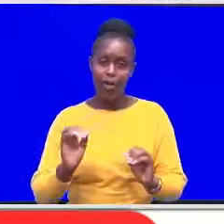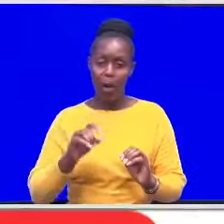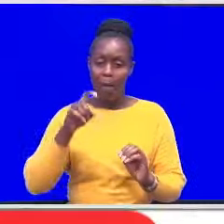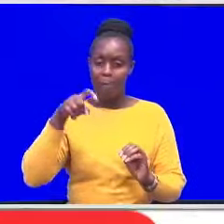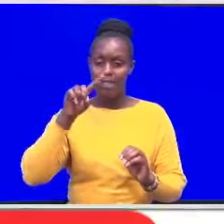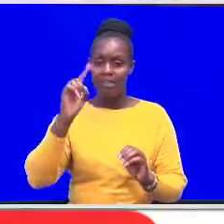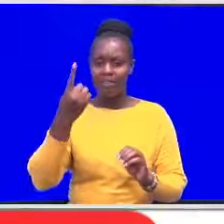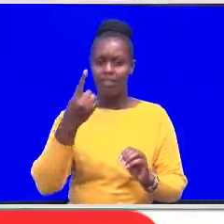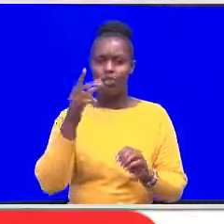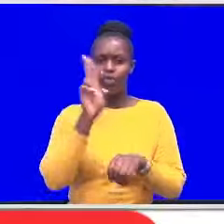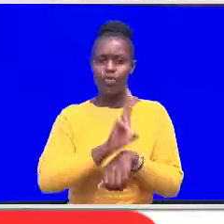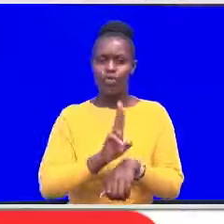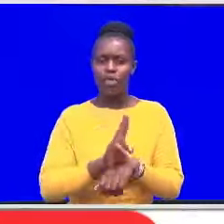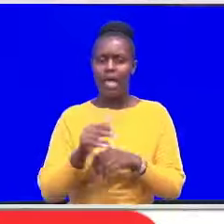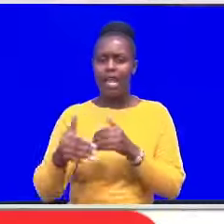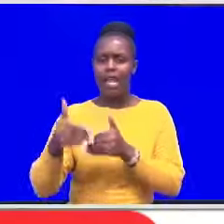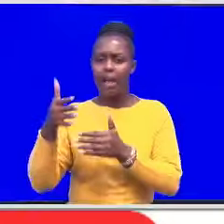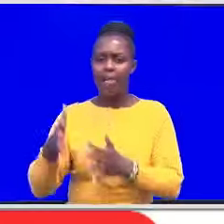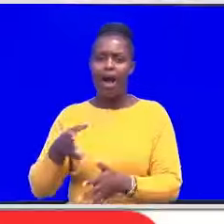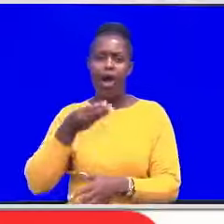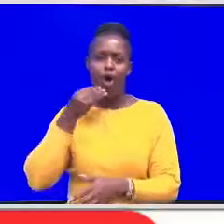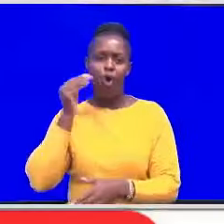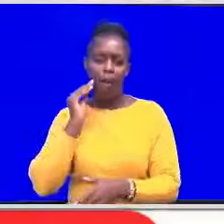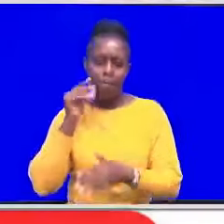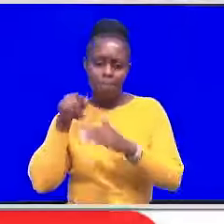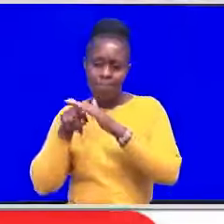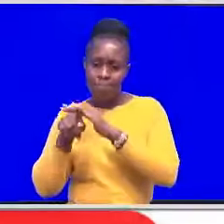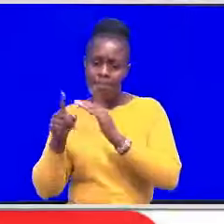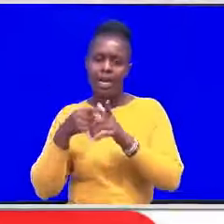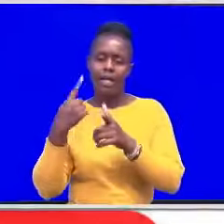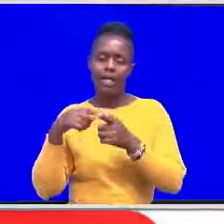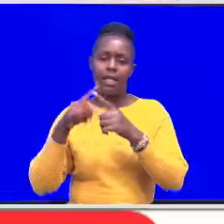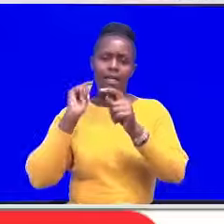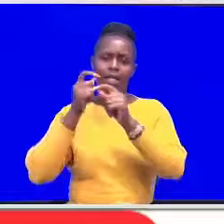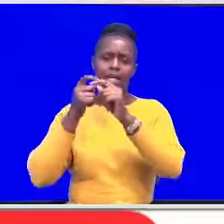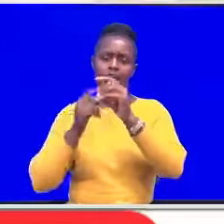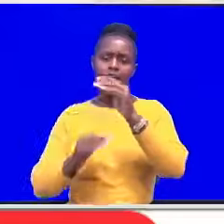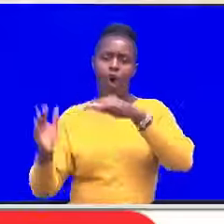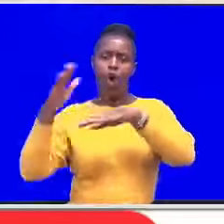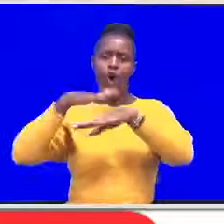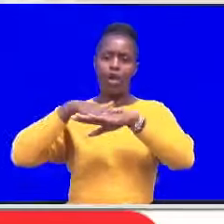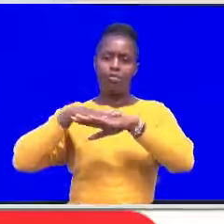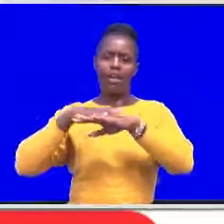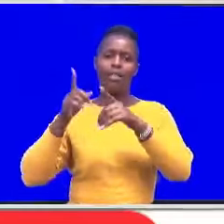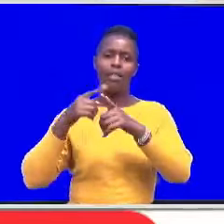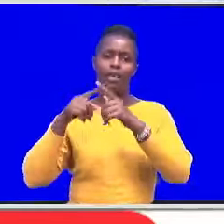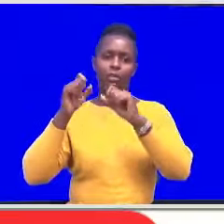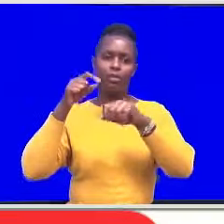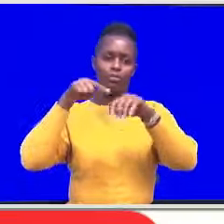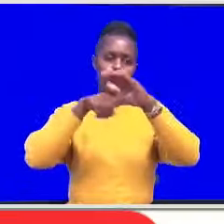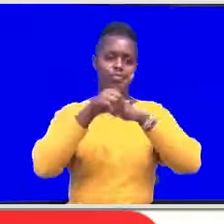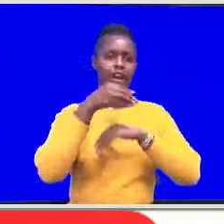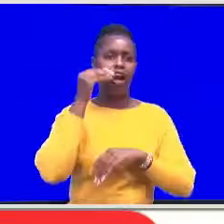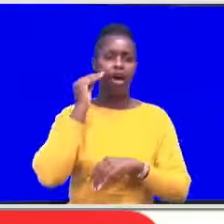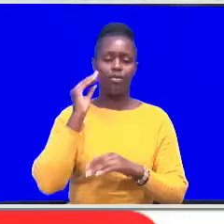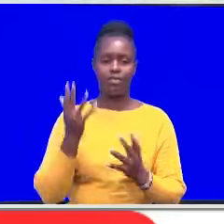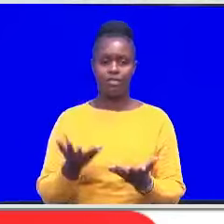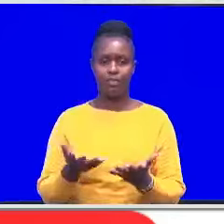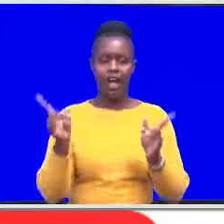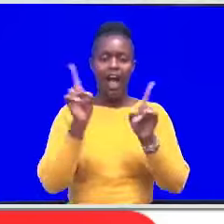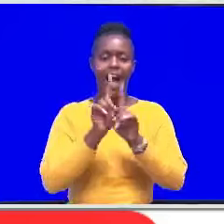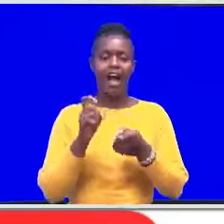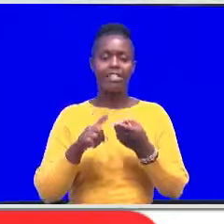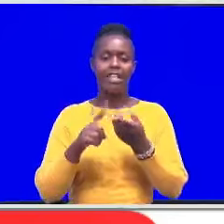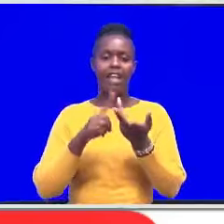Lazima upitie kwa mwenyewe, uingie kwa mabati, ndio uingie kwa nyumba. As landlords and tenants count their